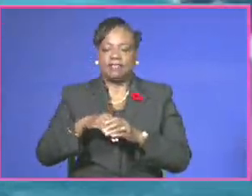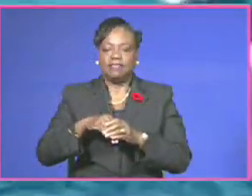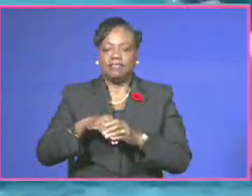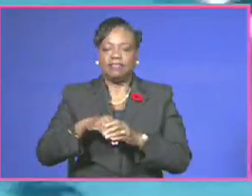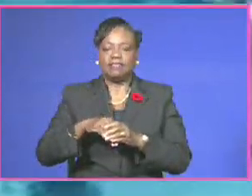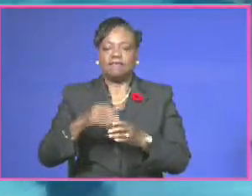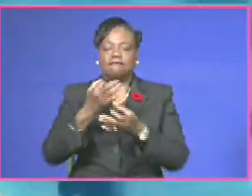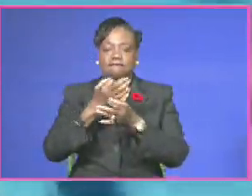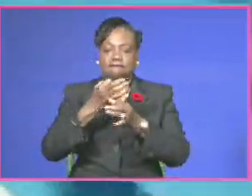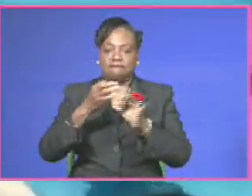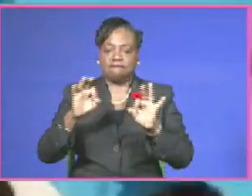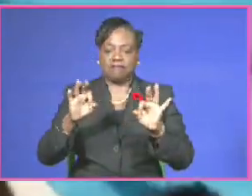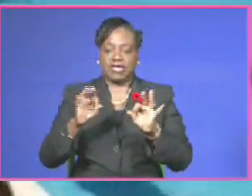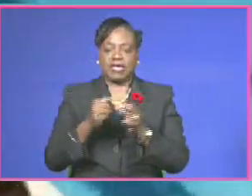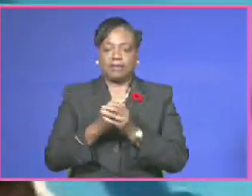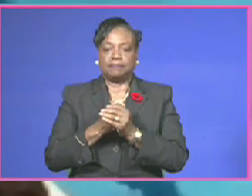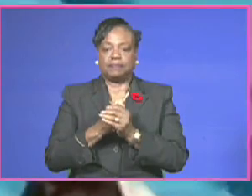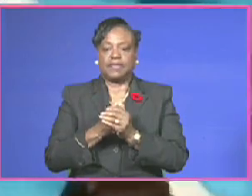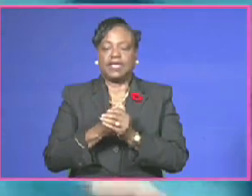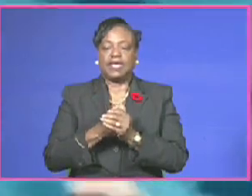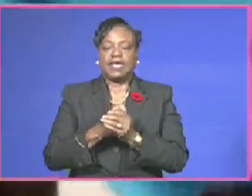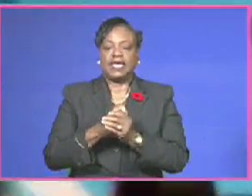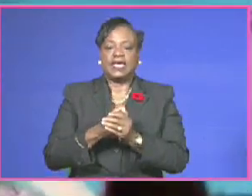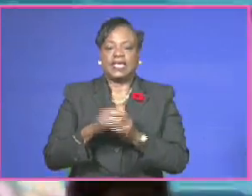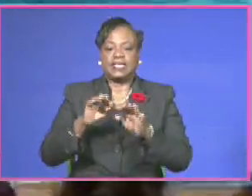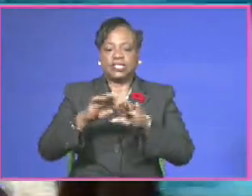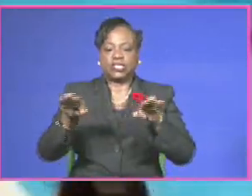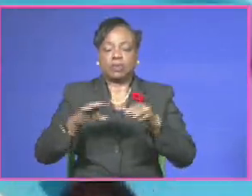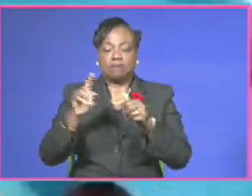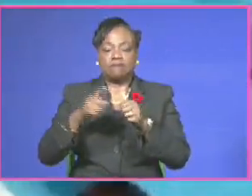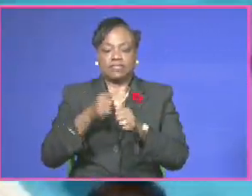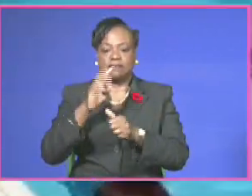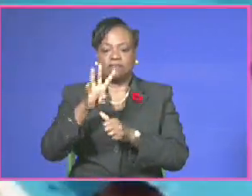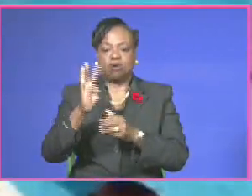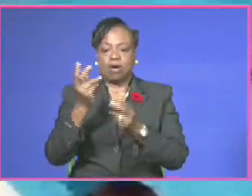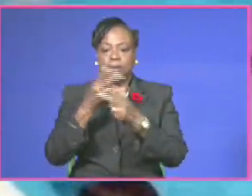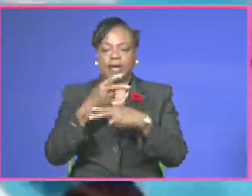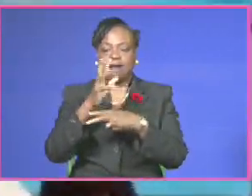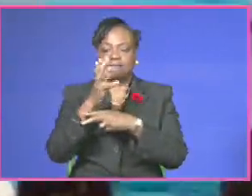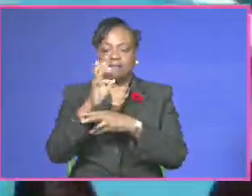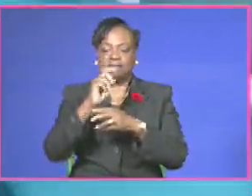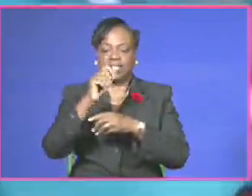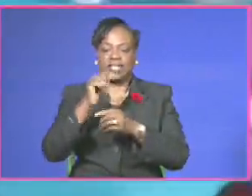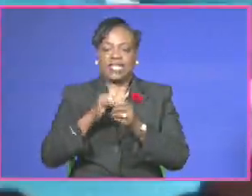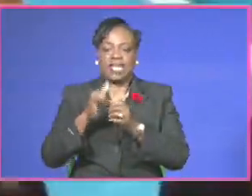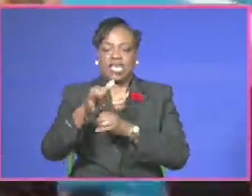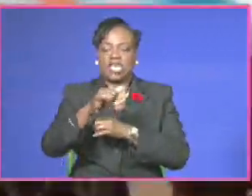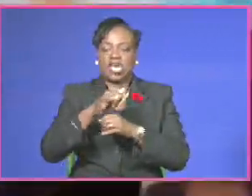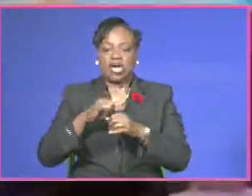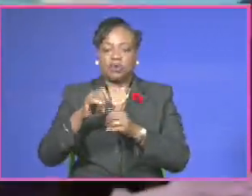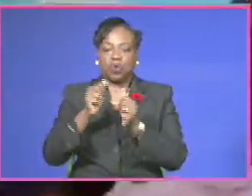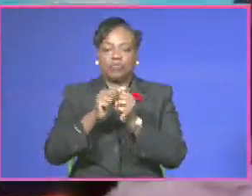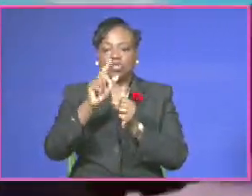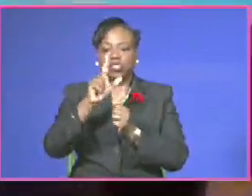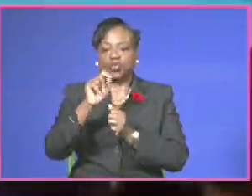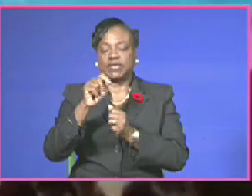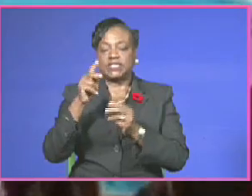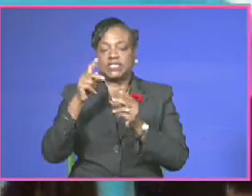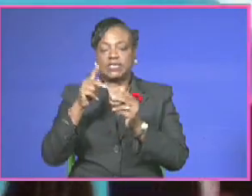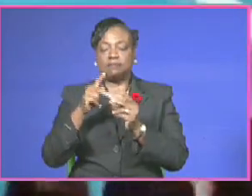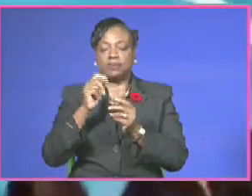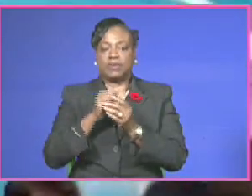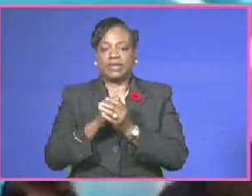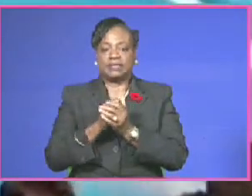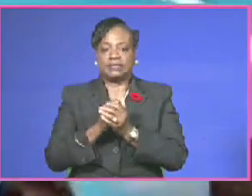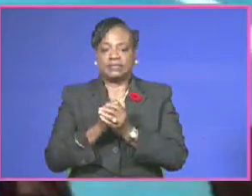of 20.56 seconds. He swam first leg in the 4x50-yard freestyle relay with a 20.98